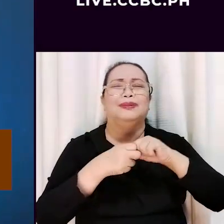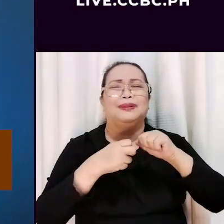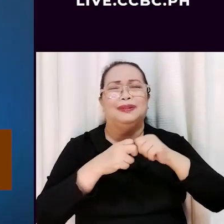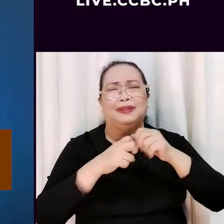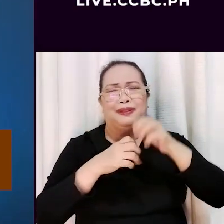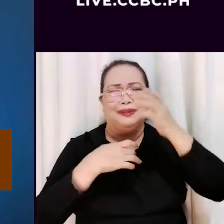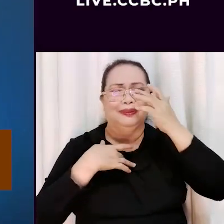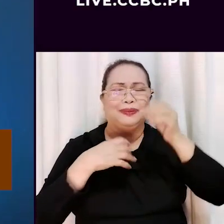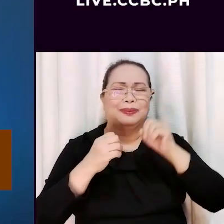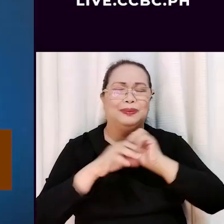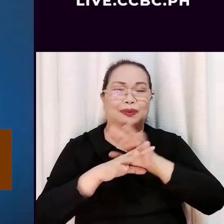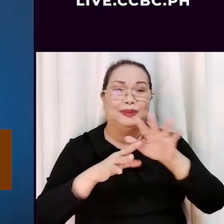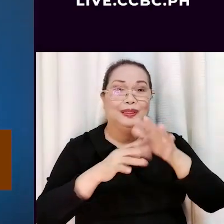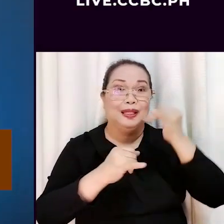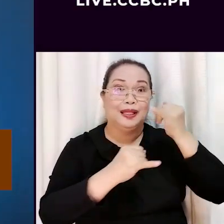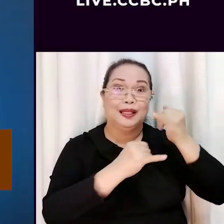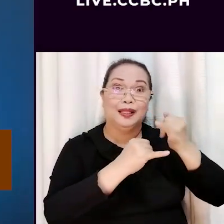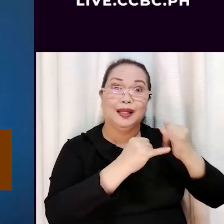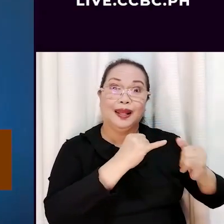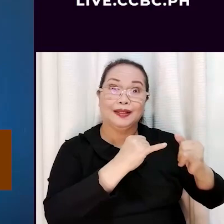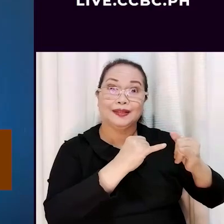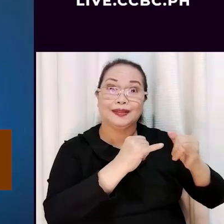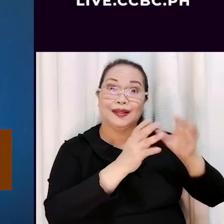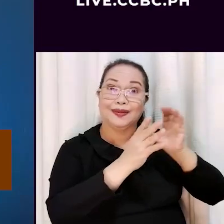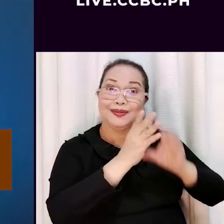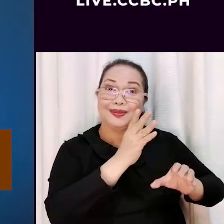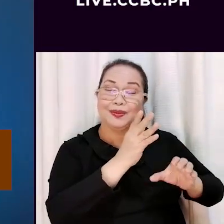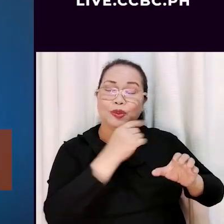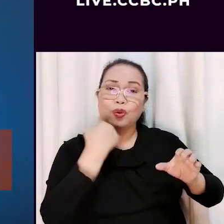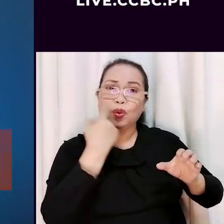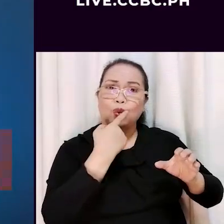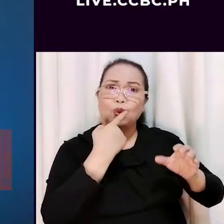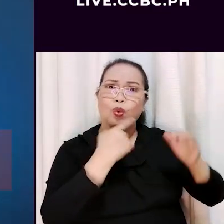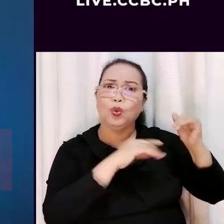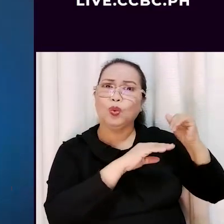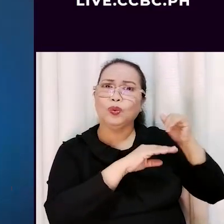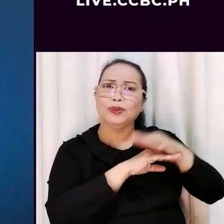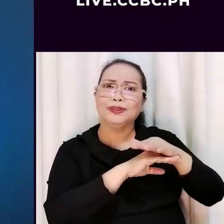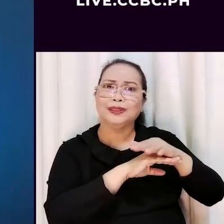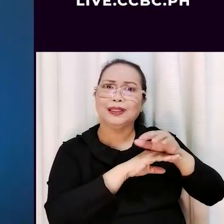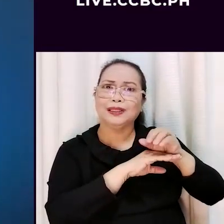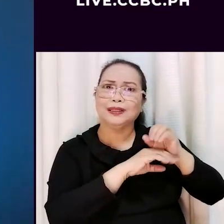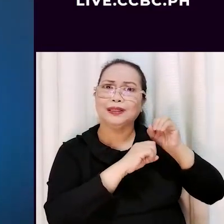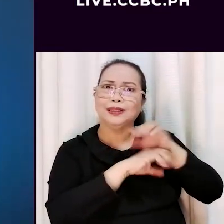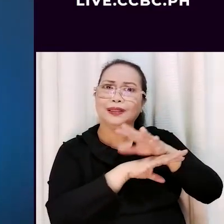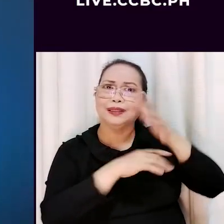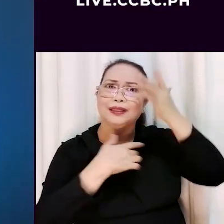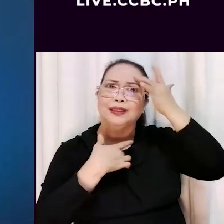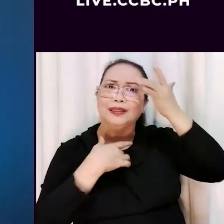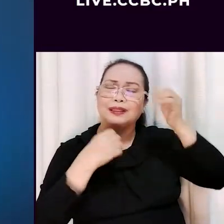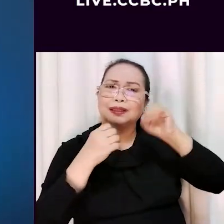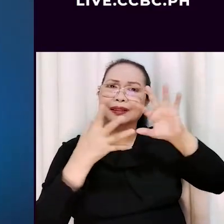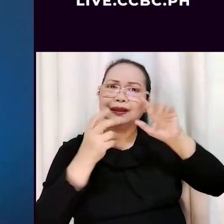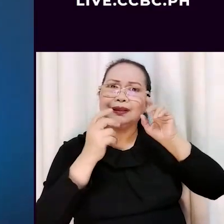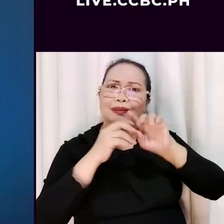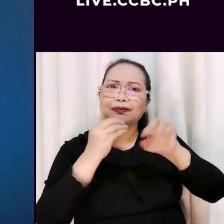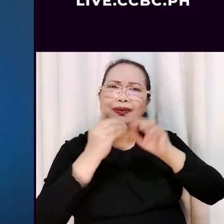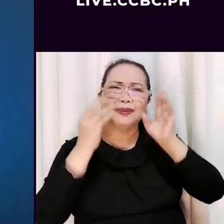last chapters is about who sent the afflictions. And in the very last